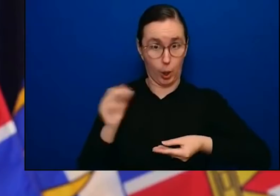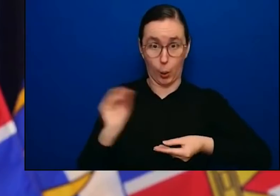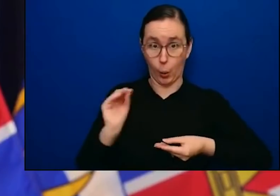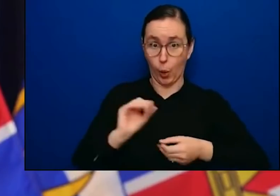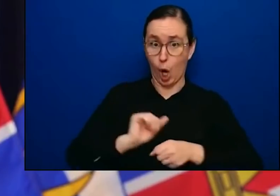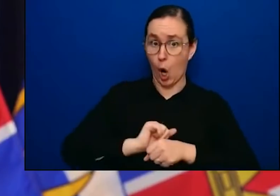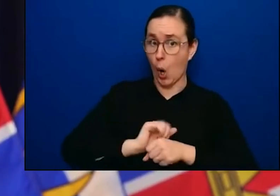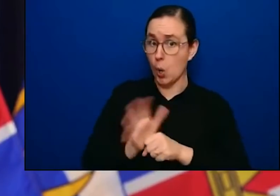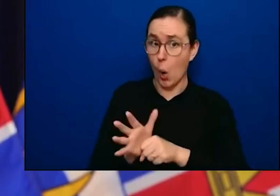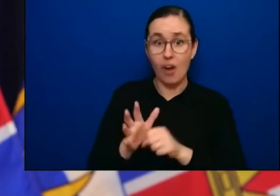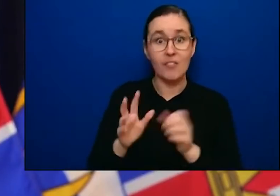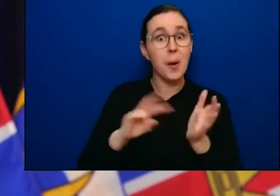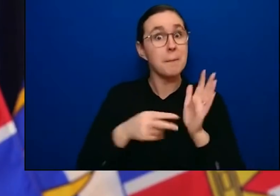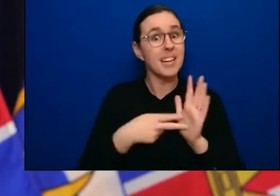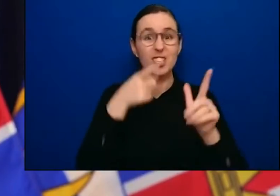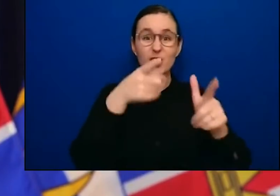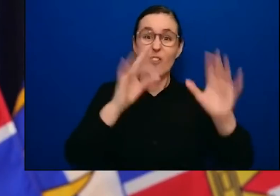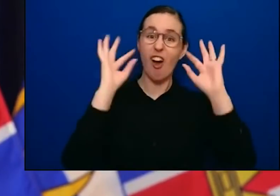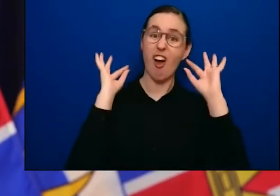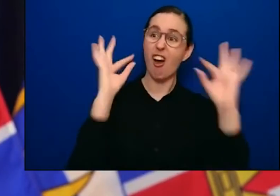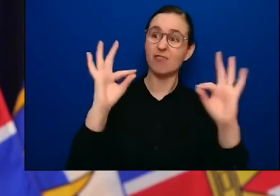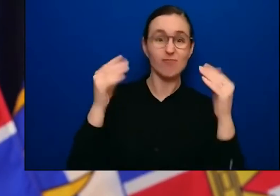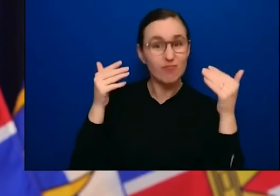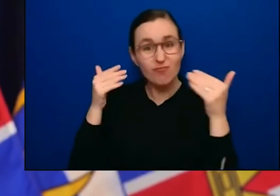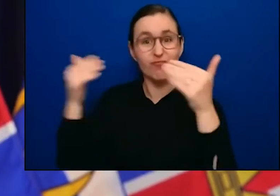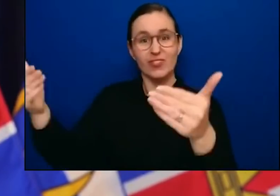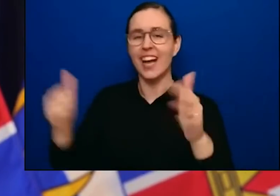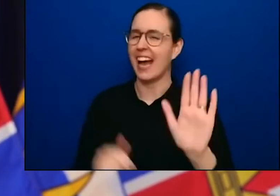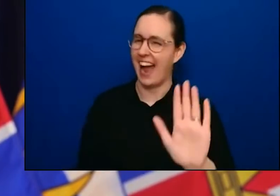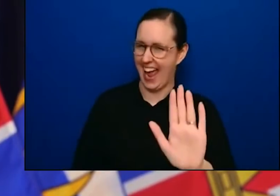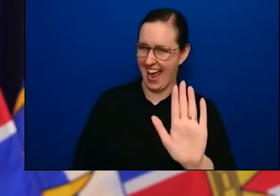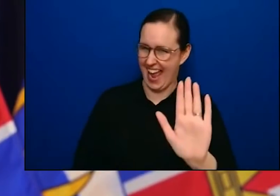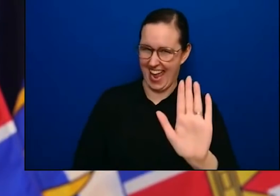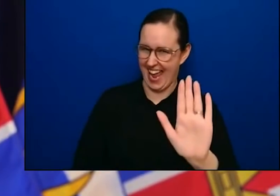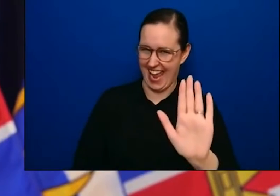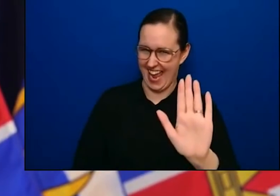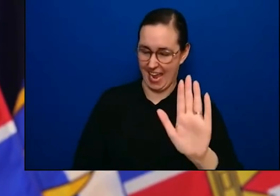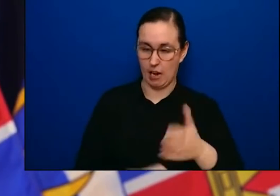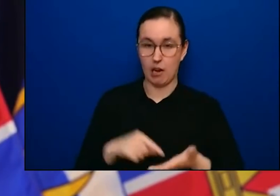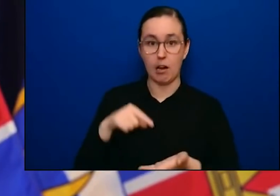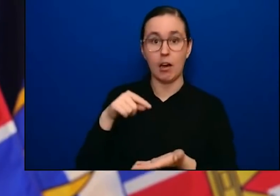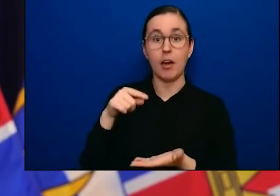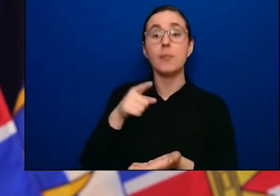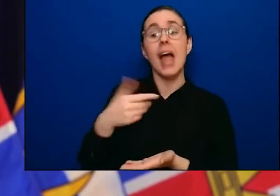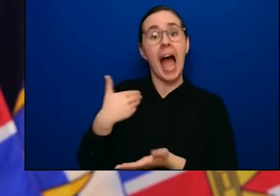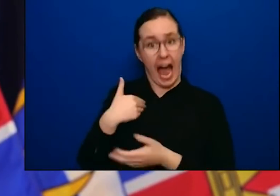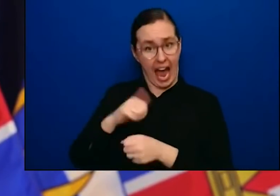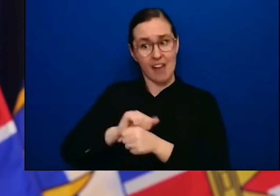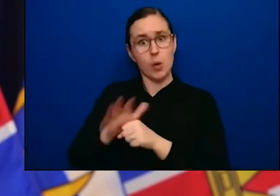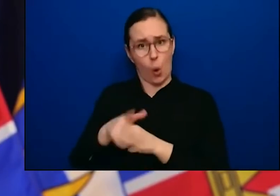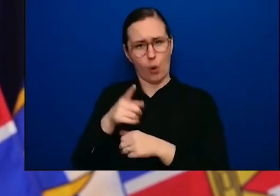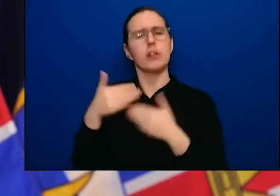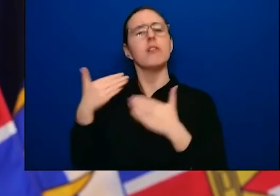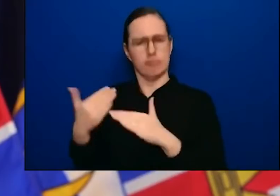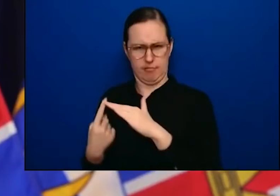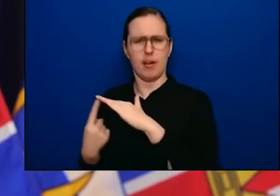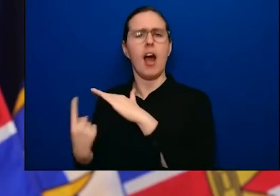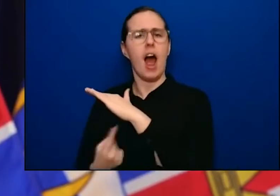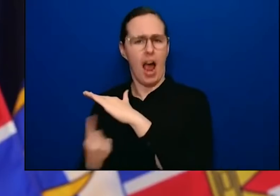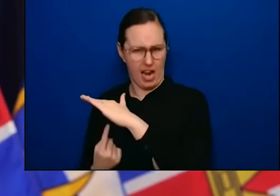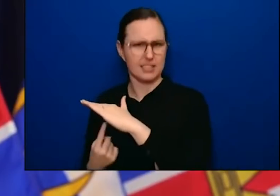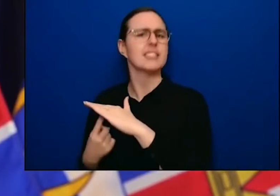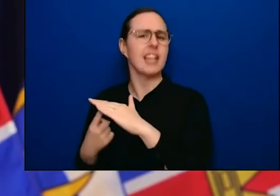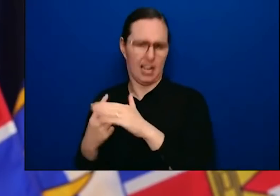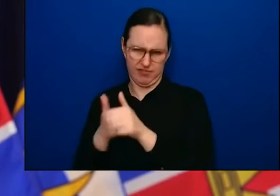is a tool that we hope will be able to help us as we transition through this pandemic phase and going